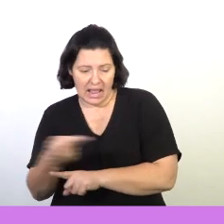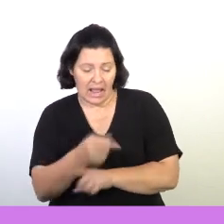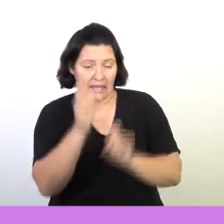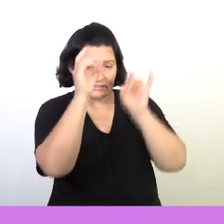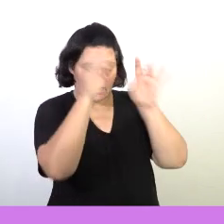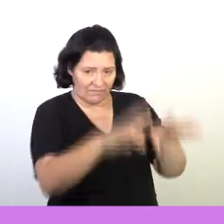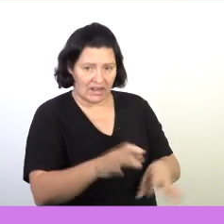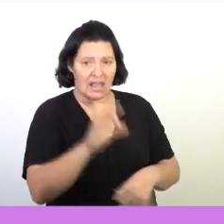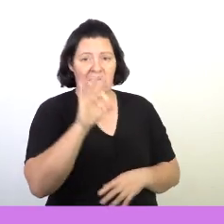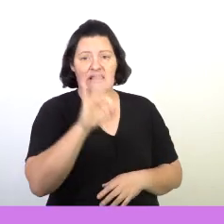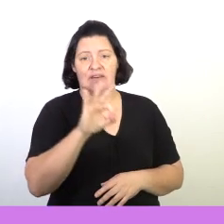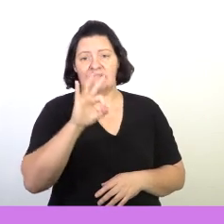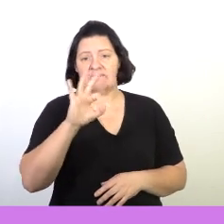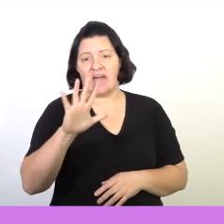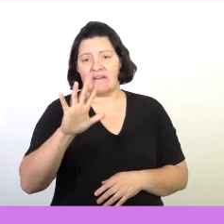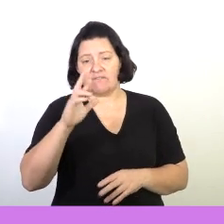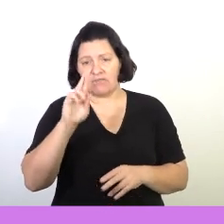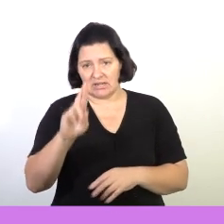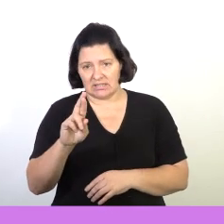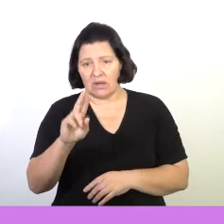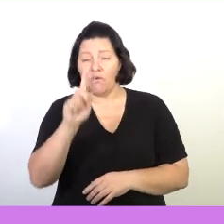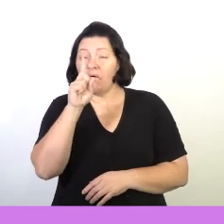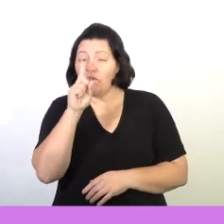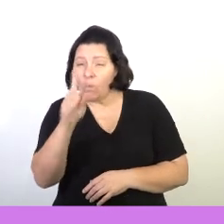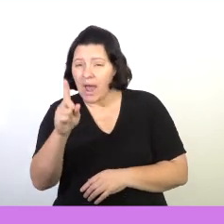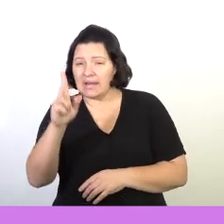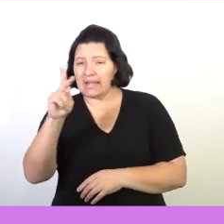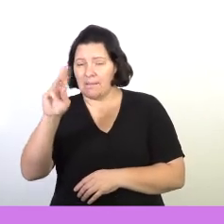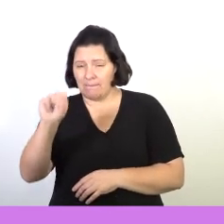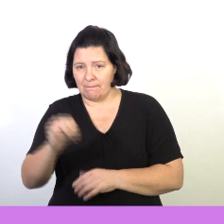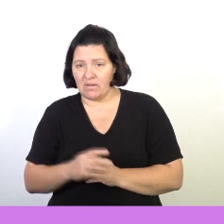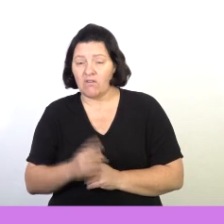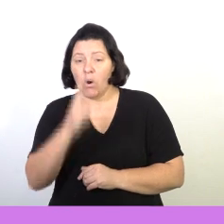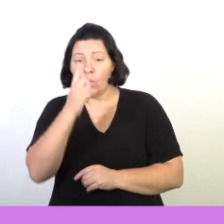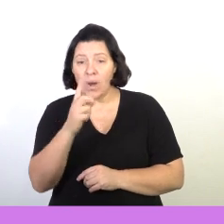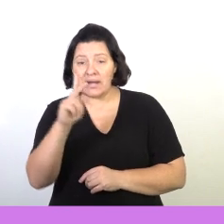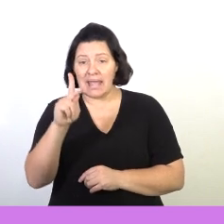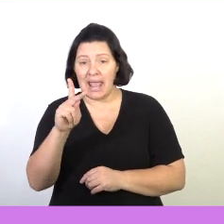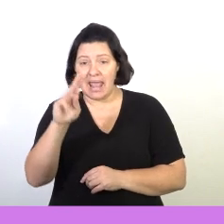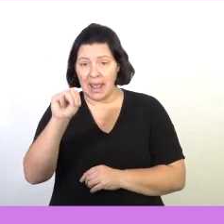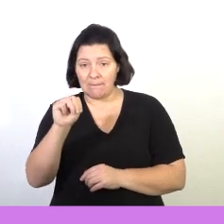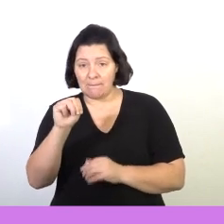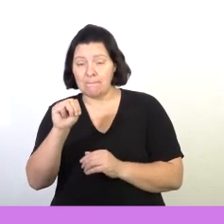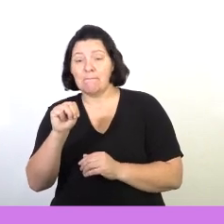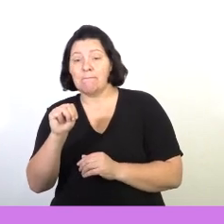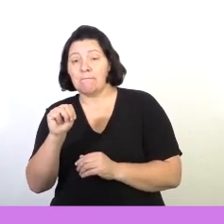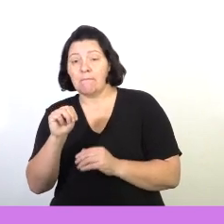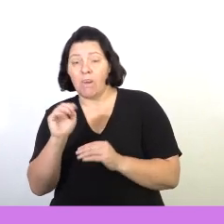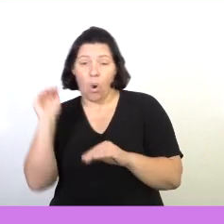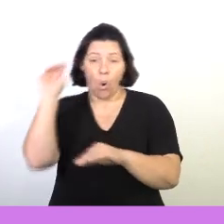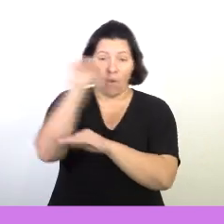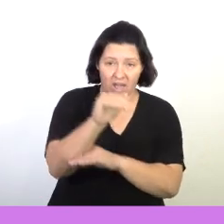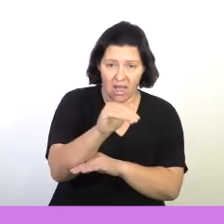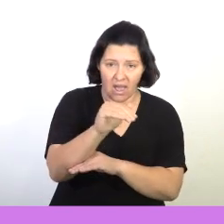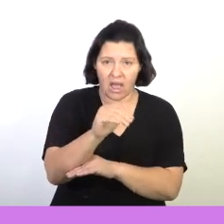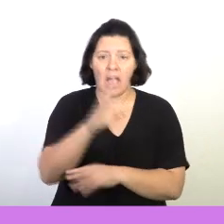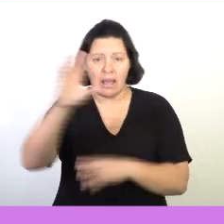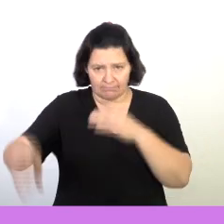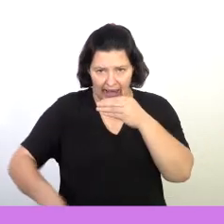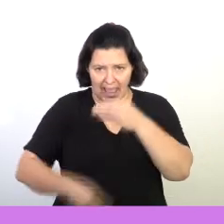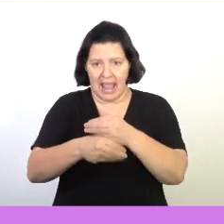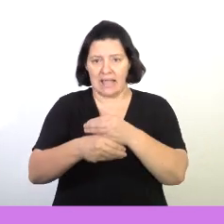for delivery. For goods that exceed 1,000 kilograms, John charges an